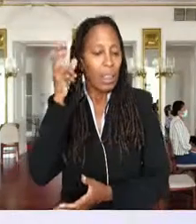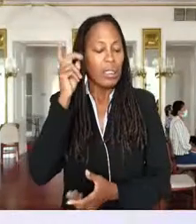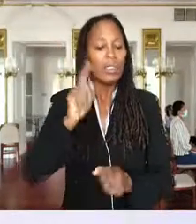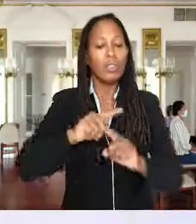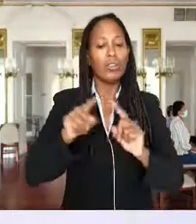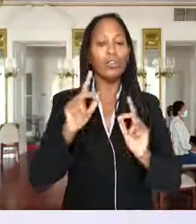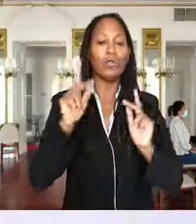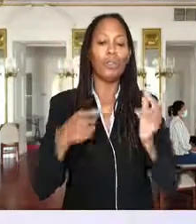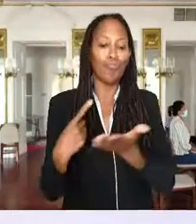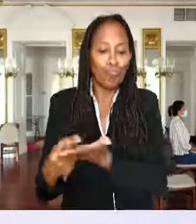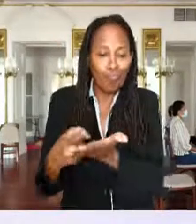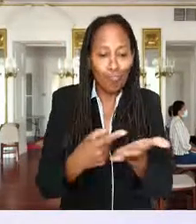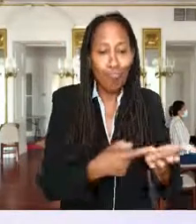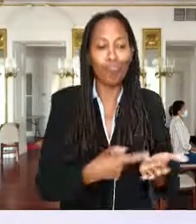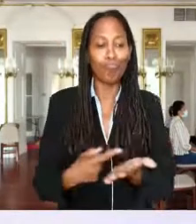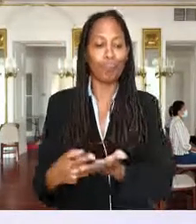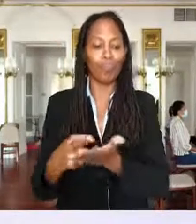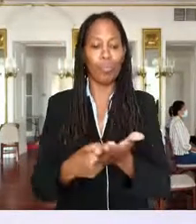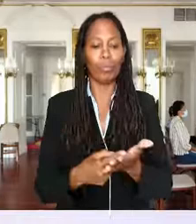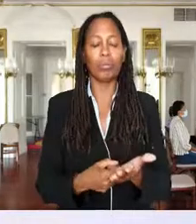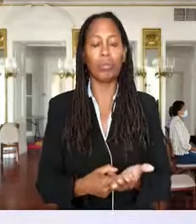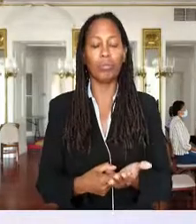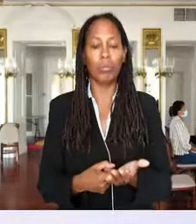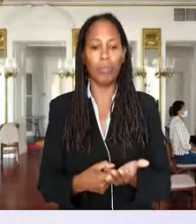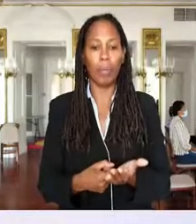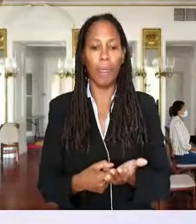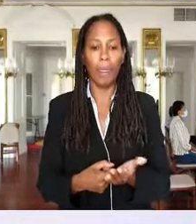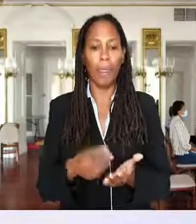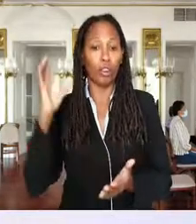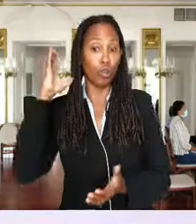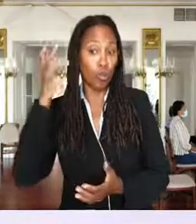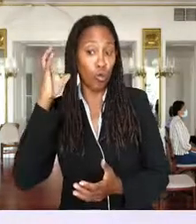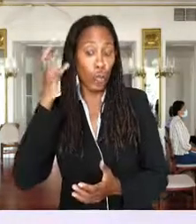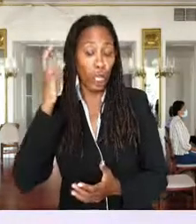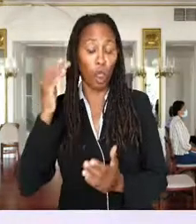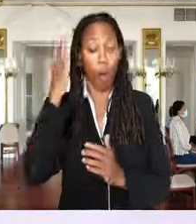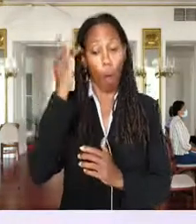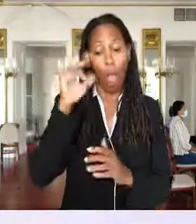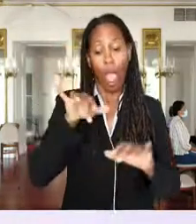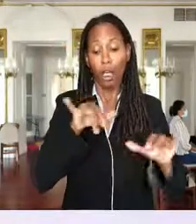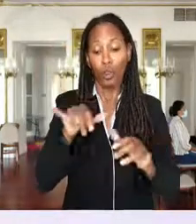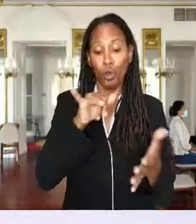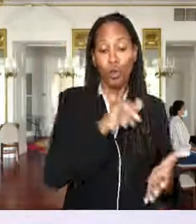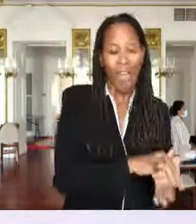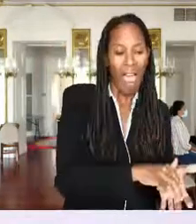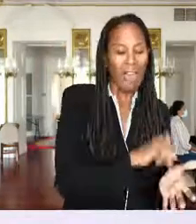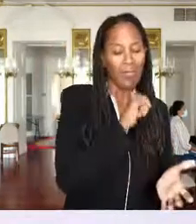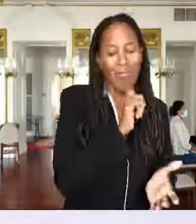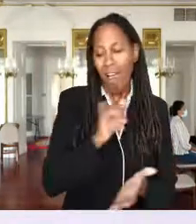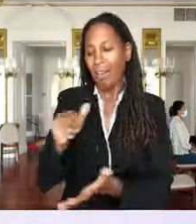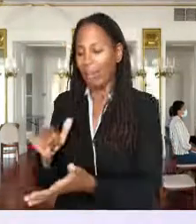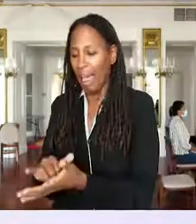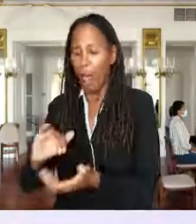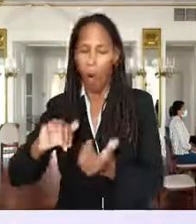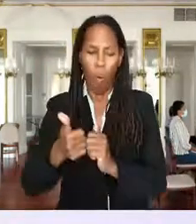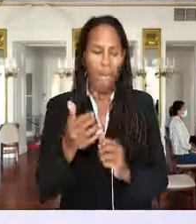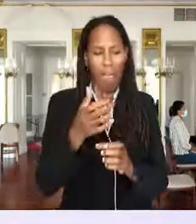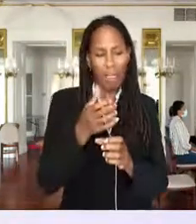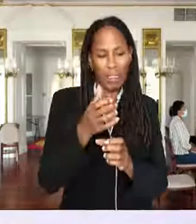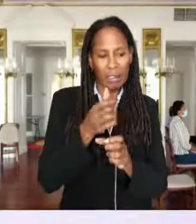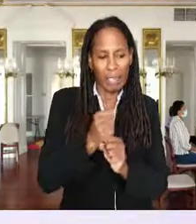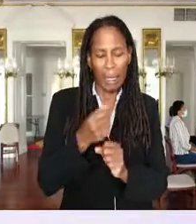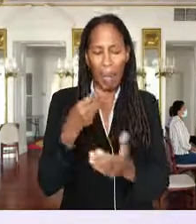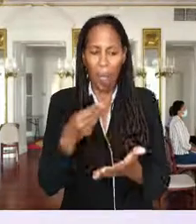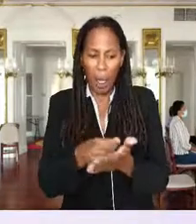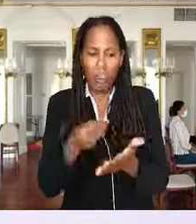of discussion, and some complaints on the radio about why don't we do this instead of this, and why are we taking money